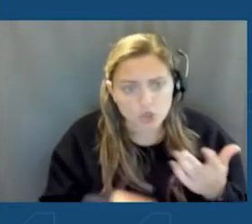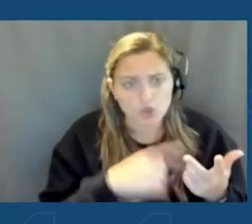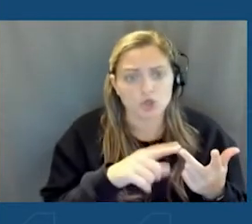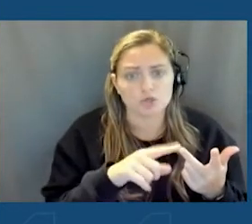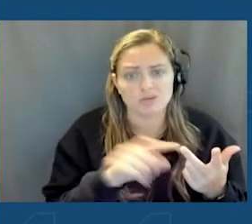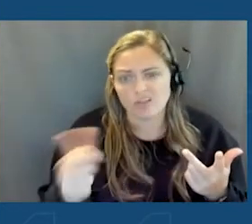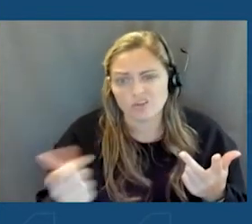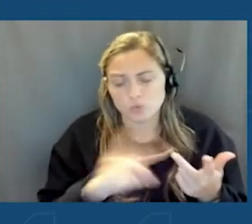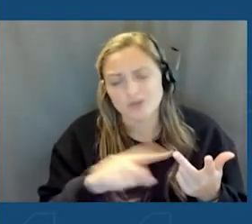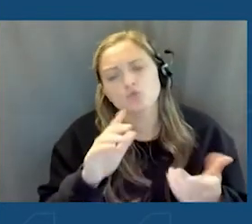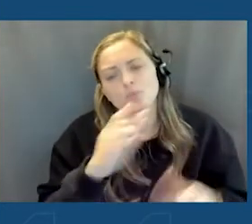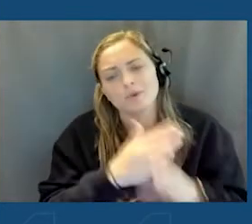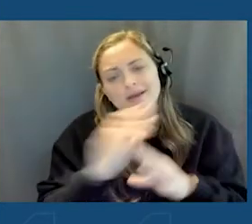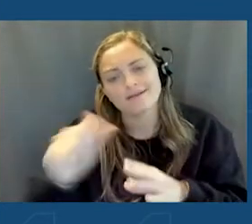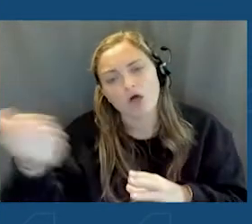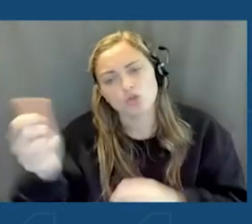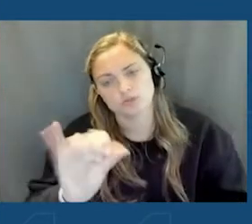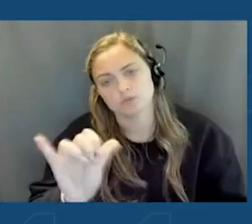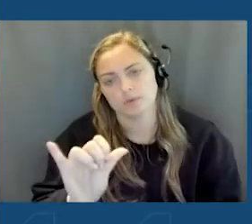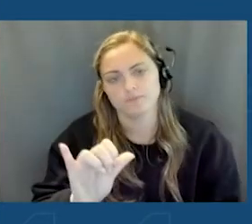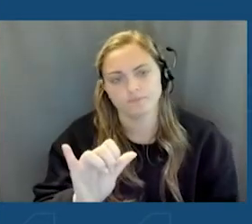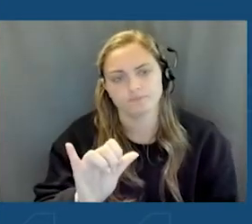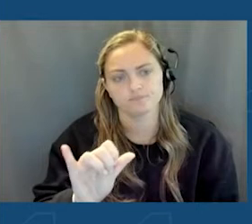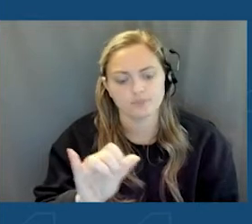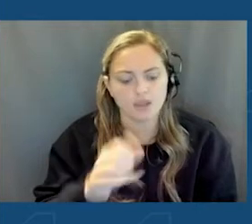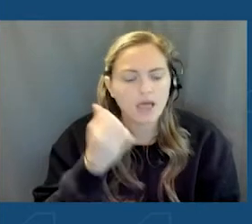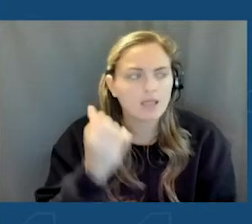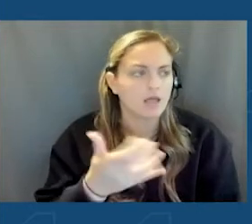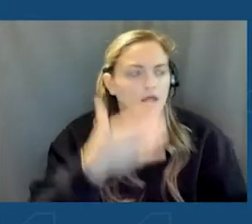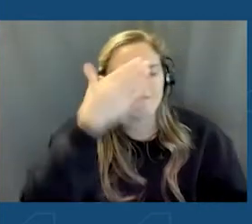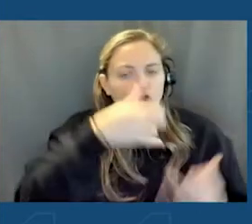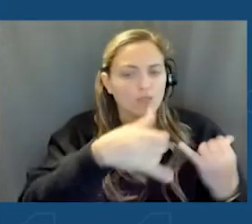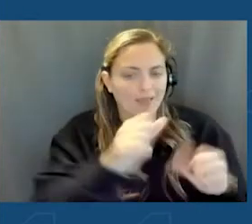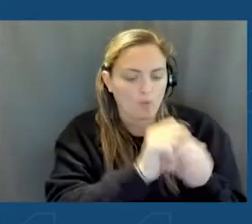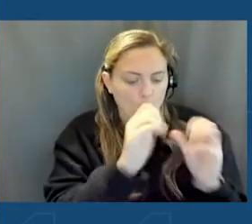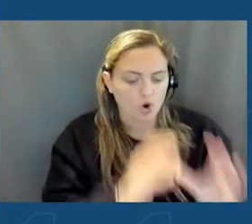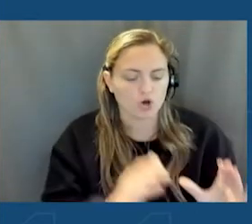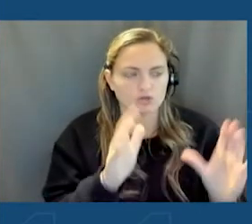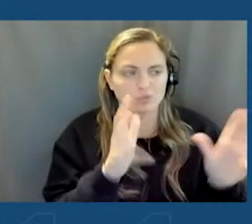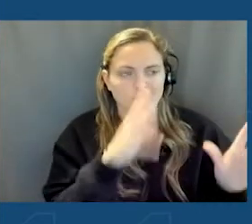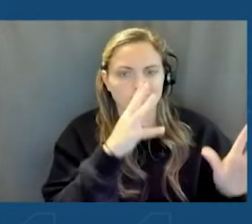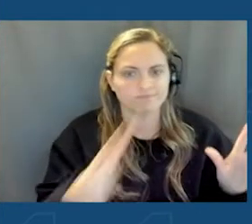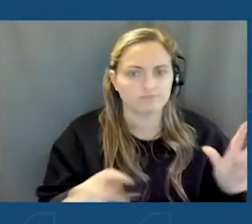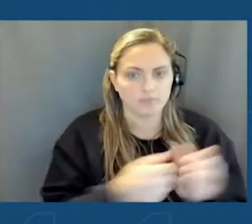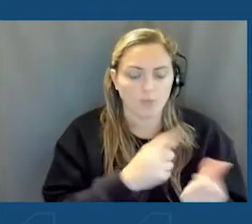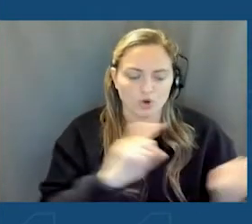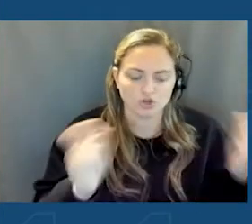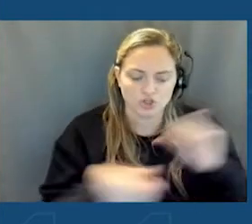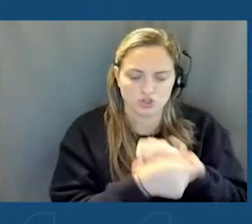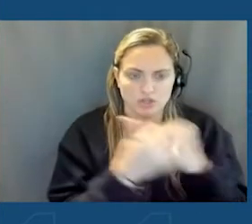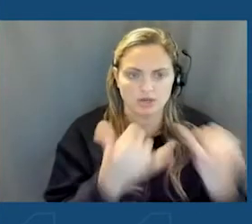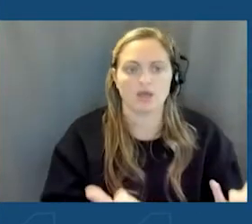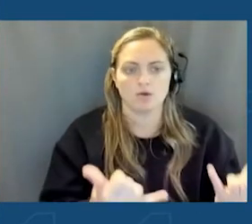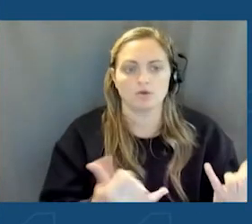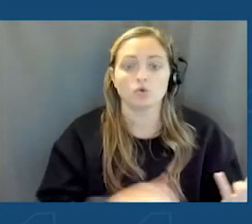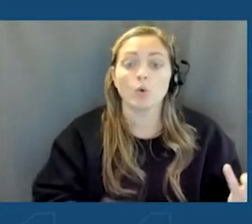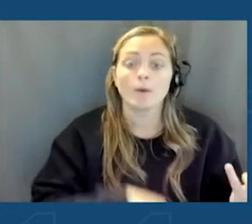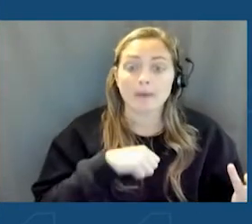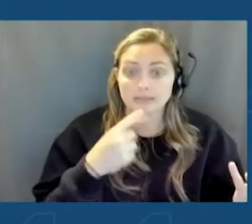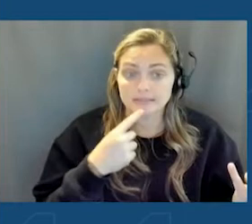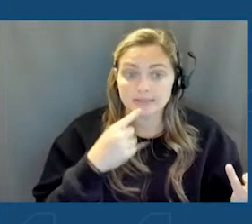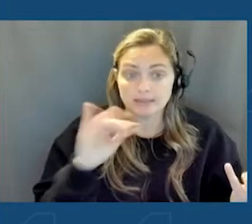well. And they've left out many frontline transit workers, and today we're righting that wrong. So I'm proud to say that the bill